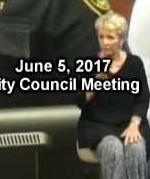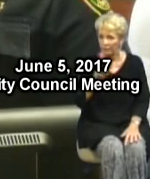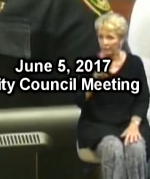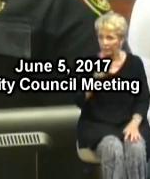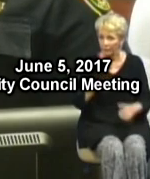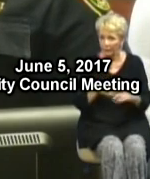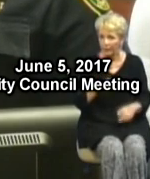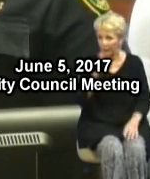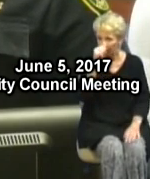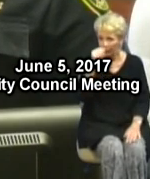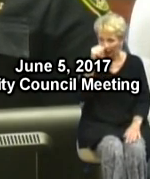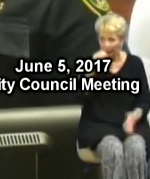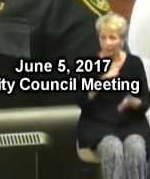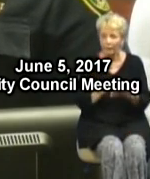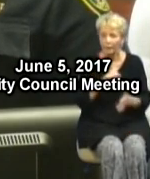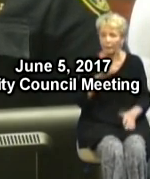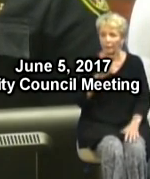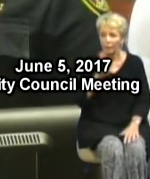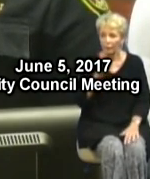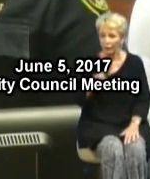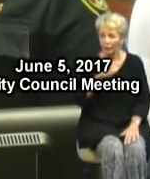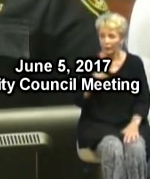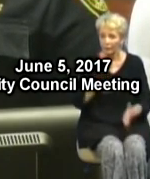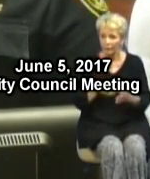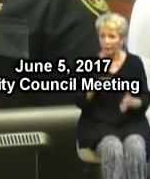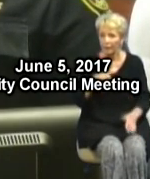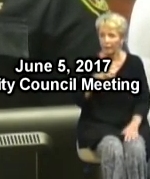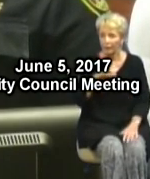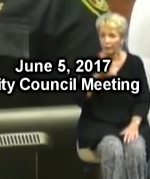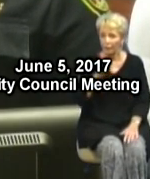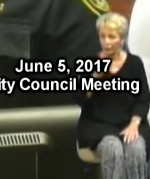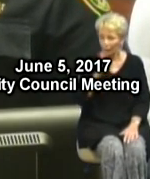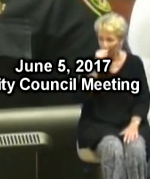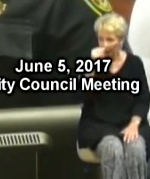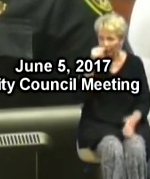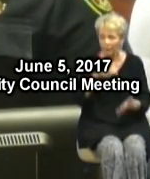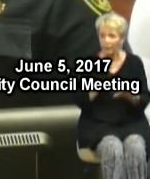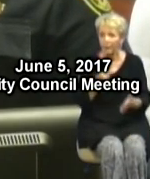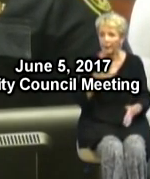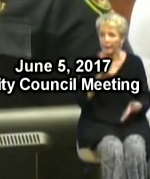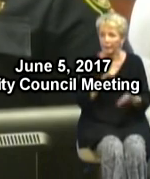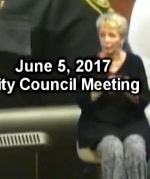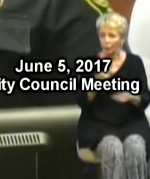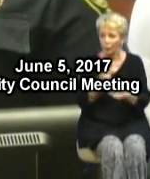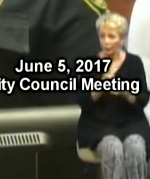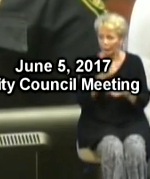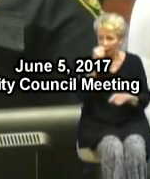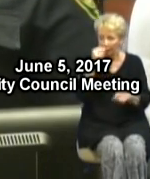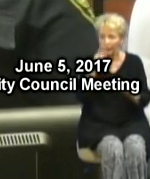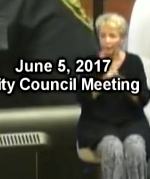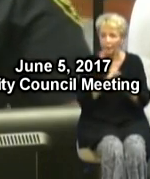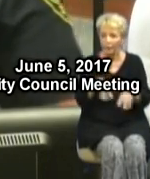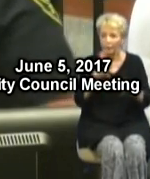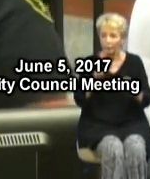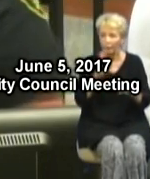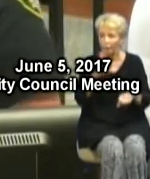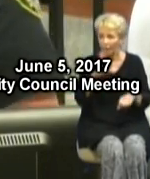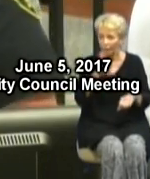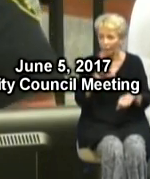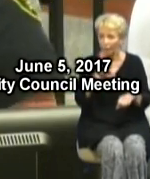of crack cocaine, 1.13 ounces of powder cocaine, and 1.86 grams of cocaine, as well as taking over